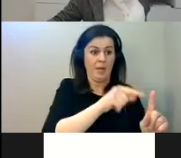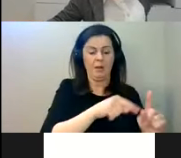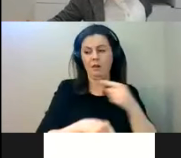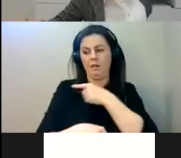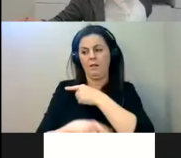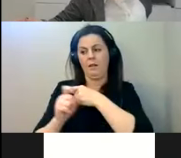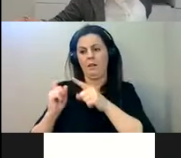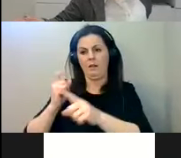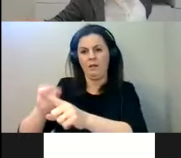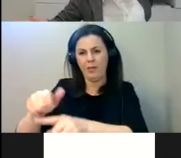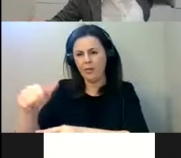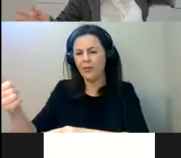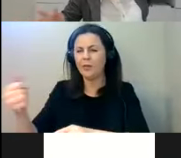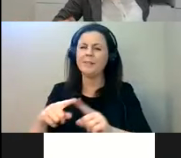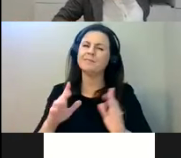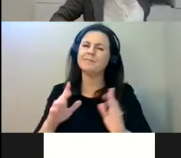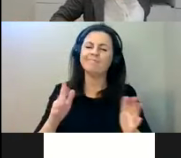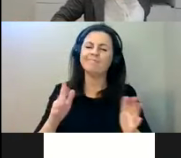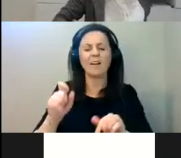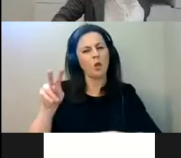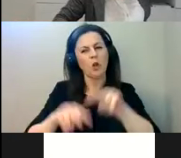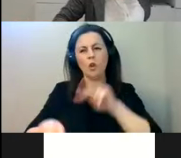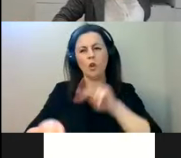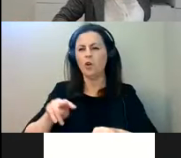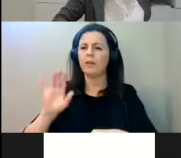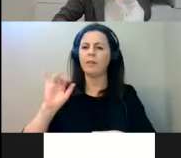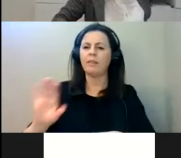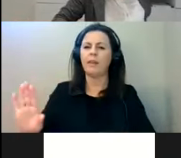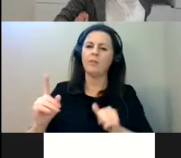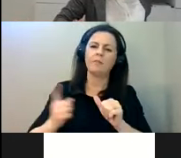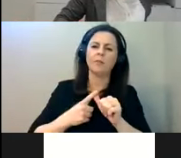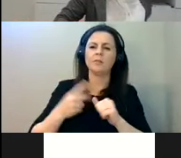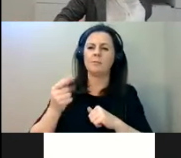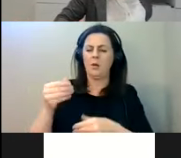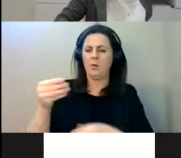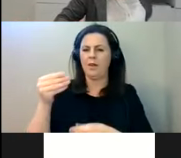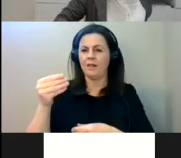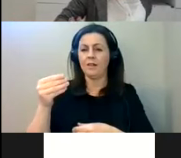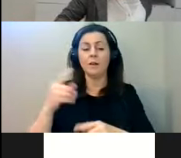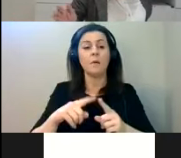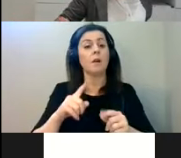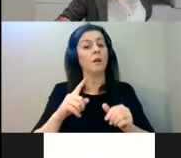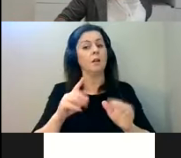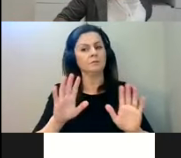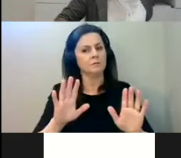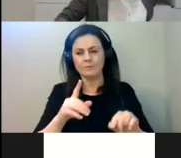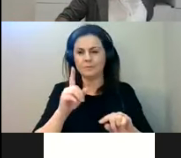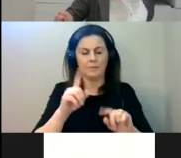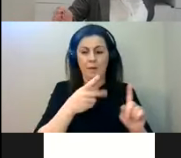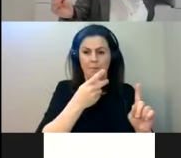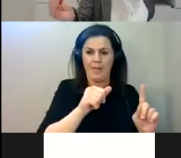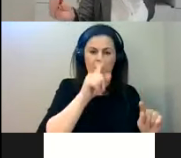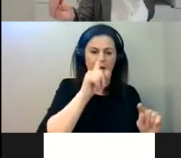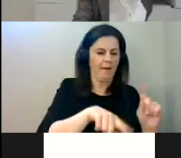provision in the document itself, I think you have to look at that standalone and decide. But the short answer is no, you can't delegate.